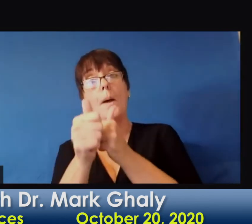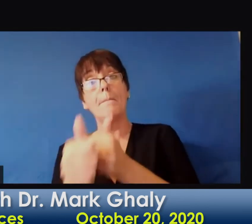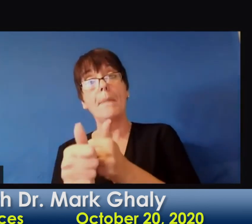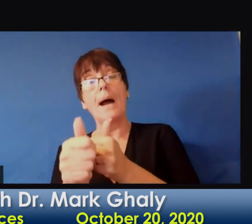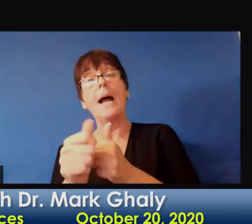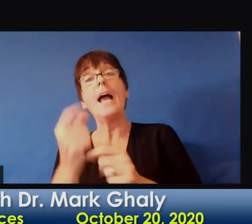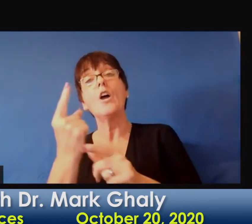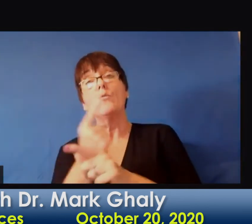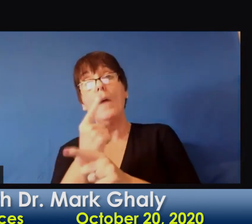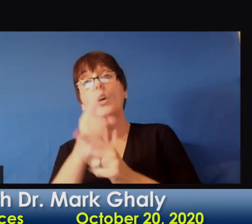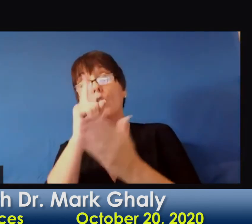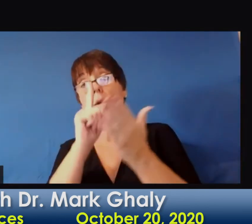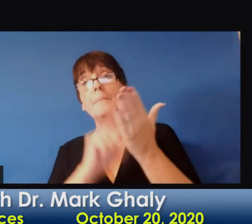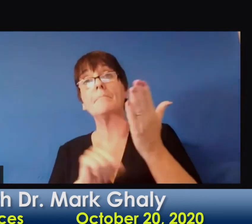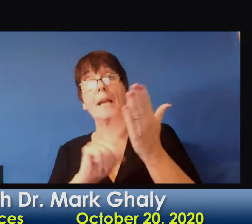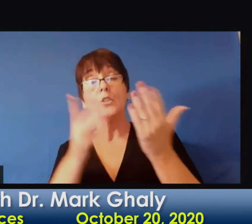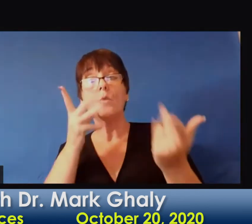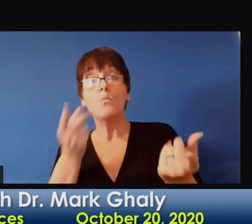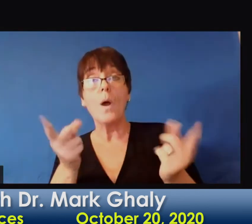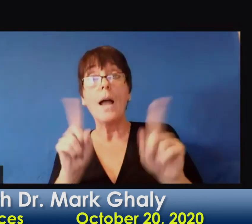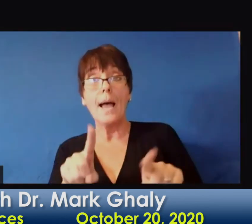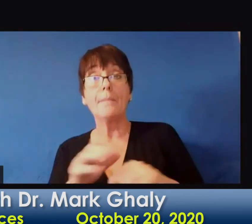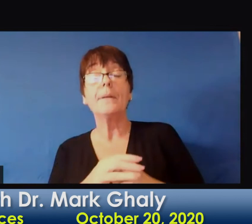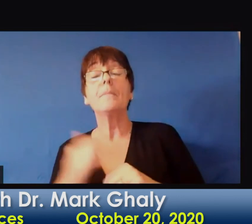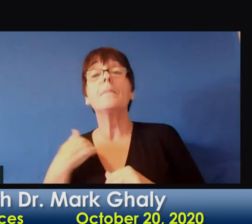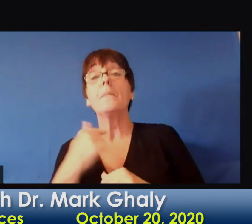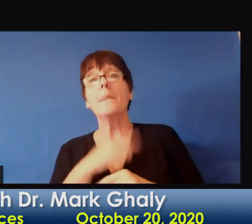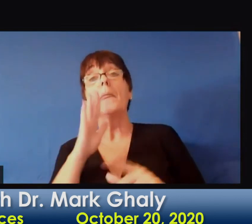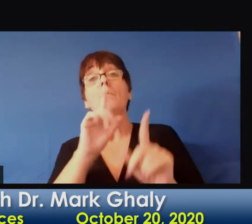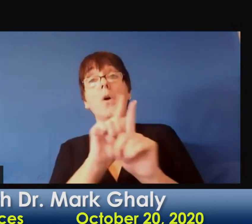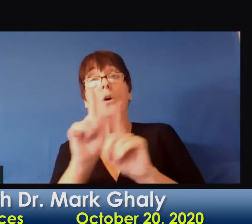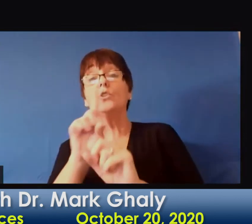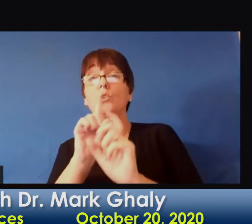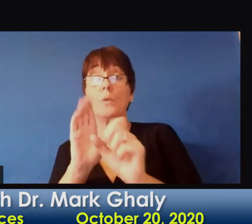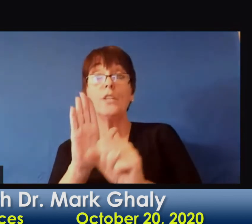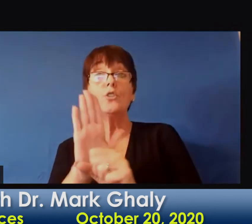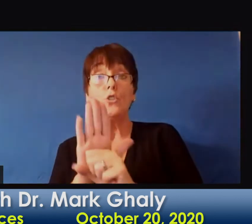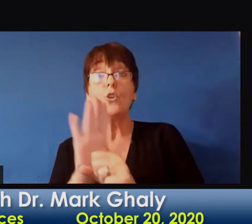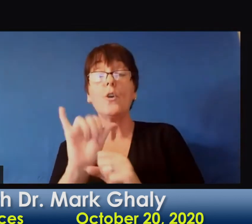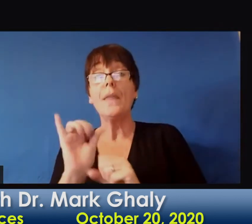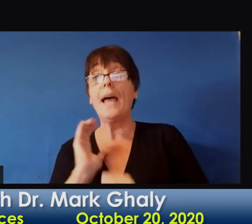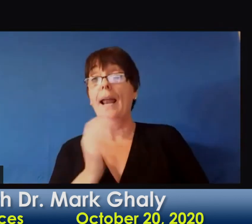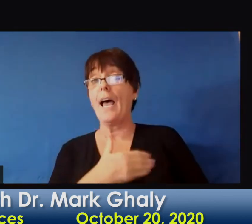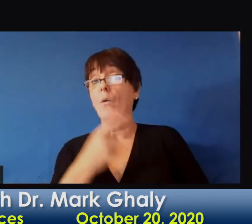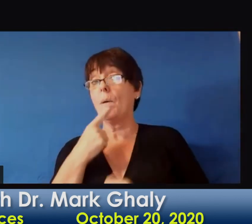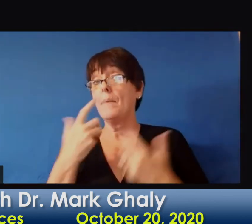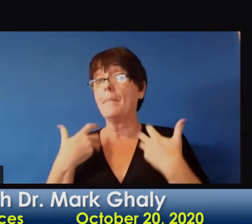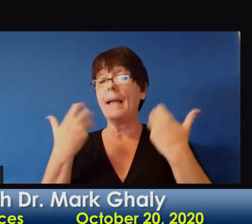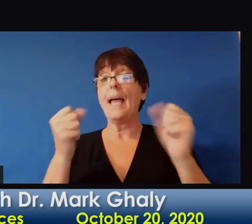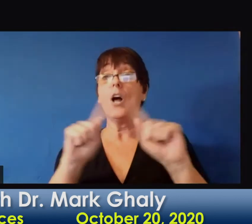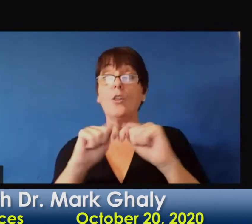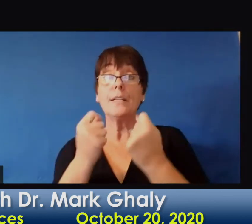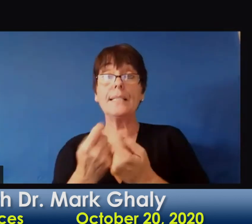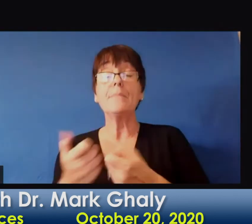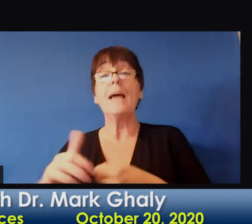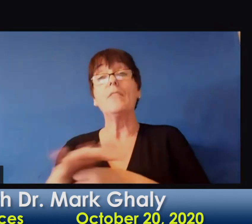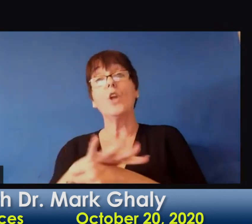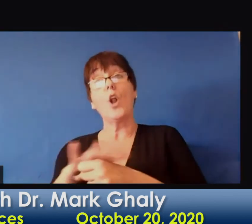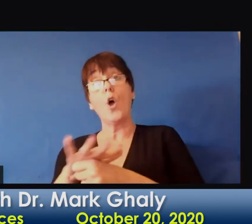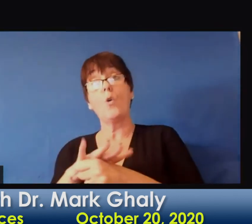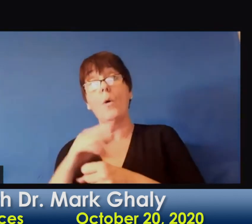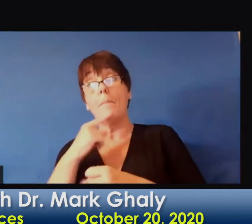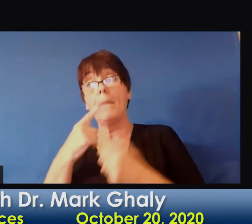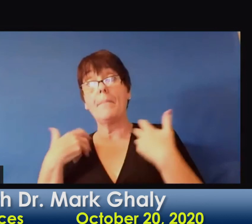regular inspections will occur. We will also ensure that our public health teams and the local public health